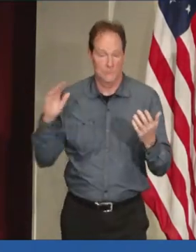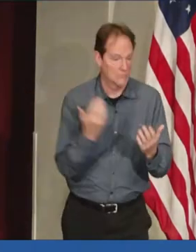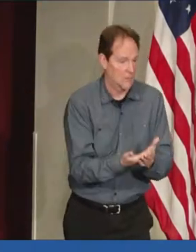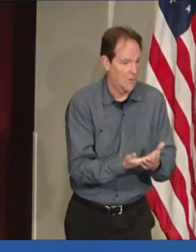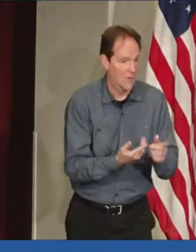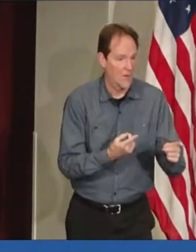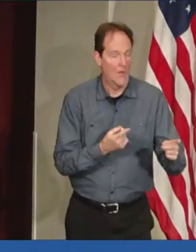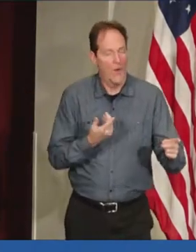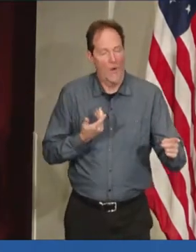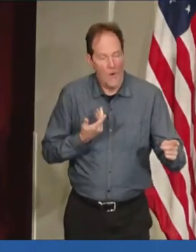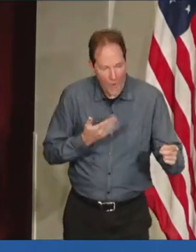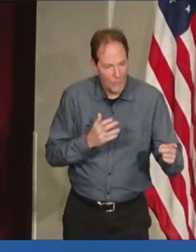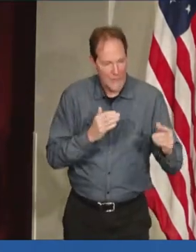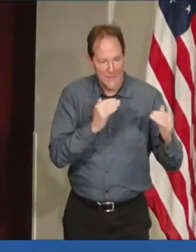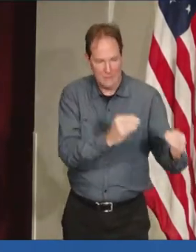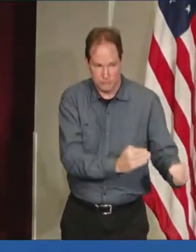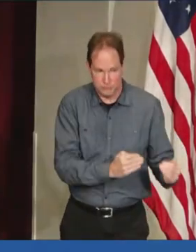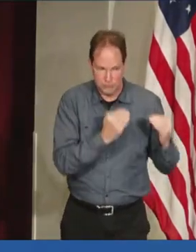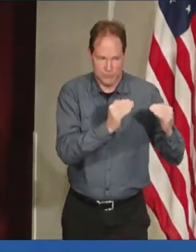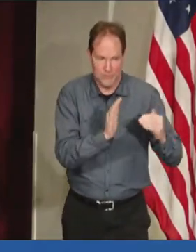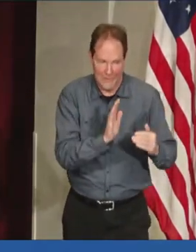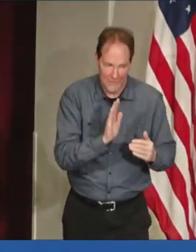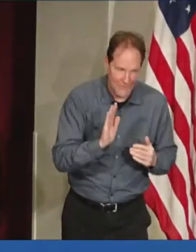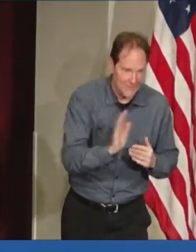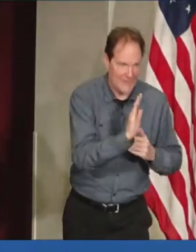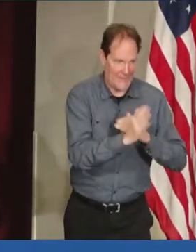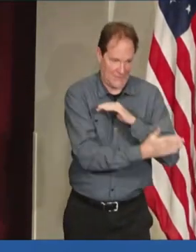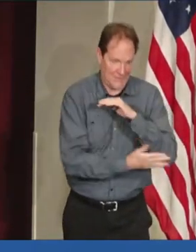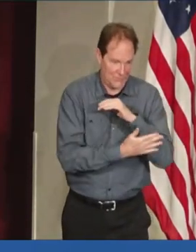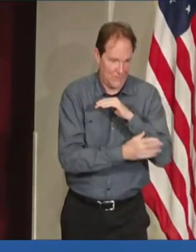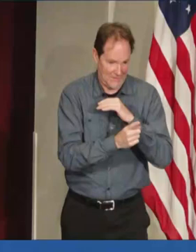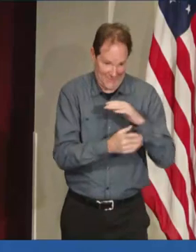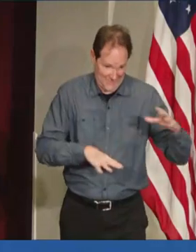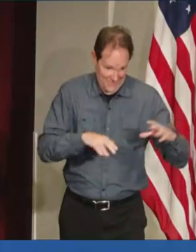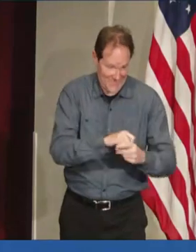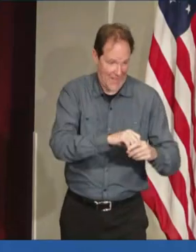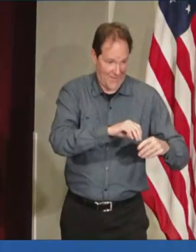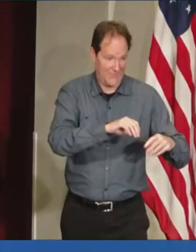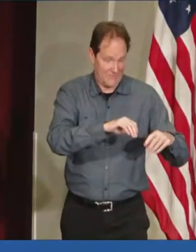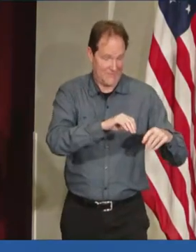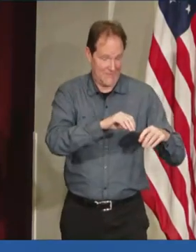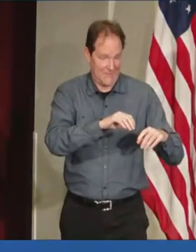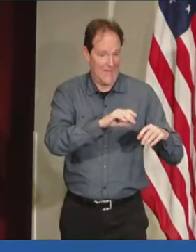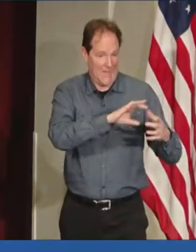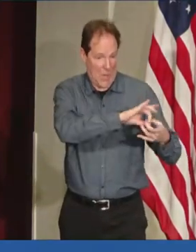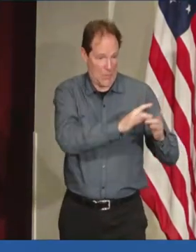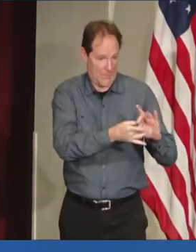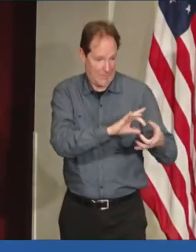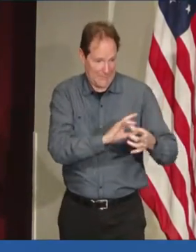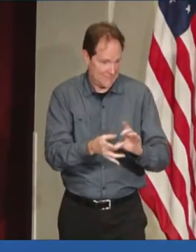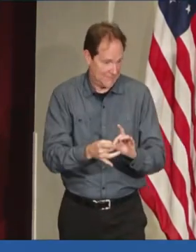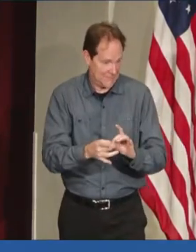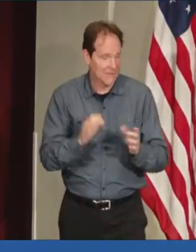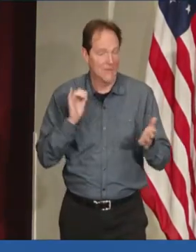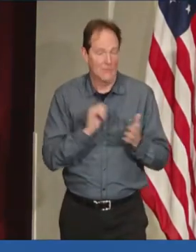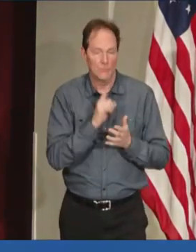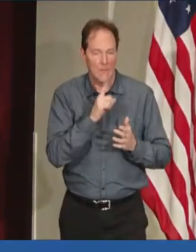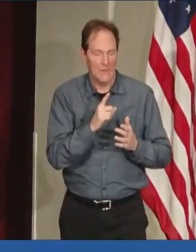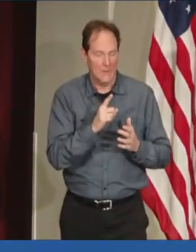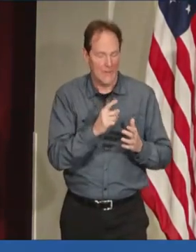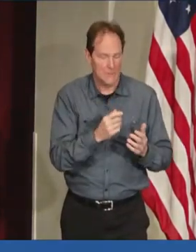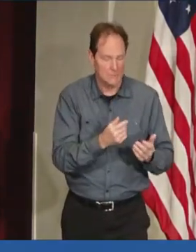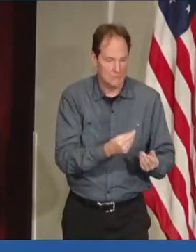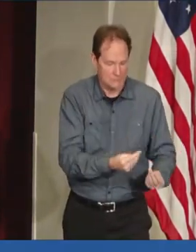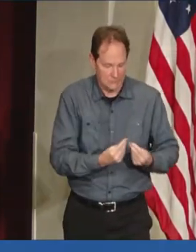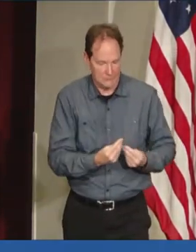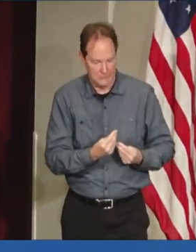higher level because they'd made it to be able to be a part of the games. But that really perked my interest. And then